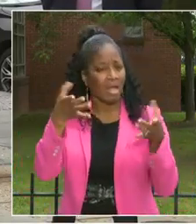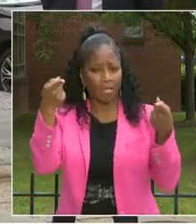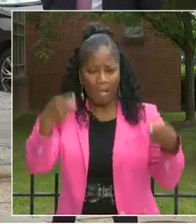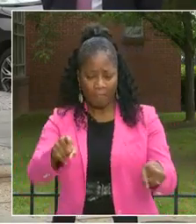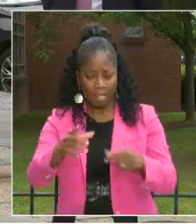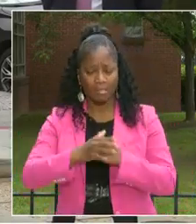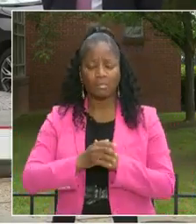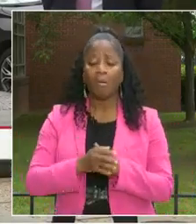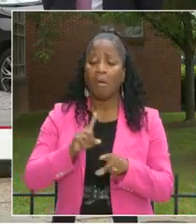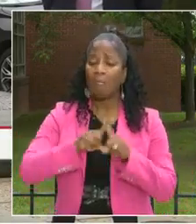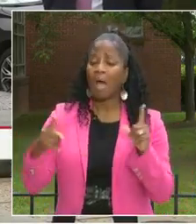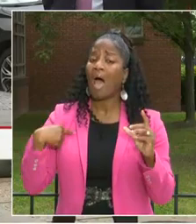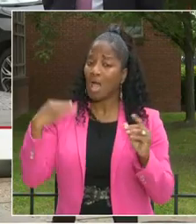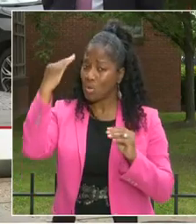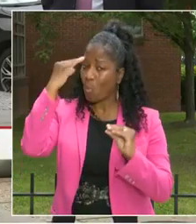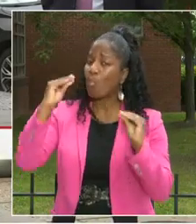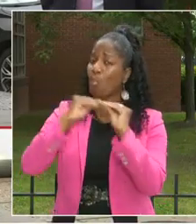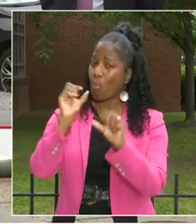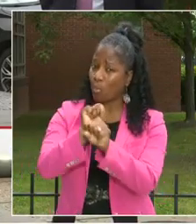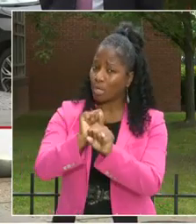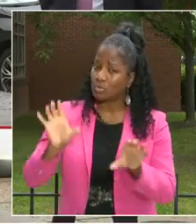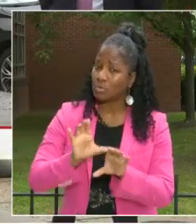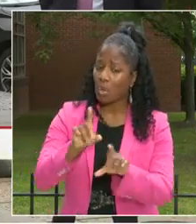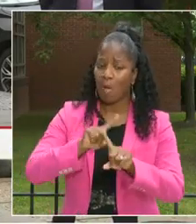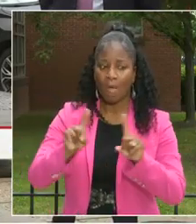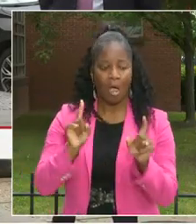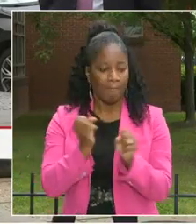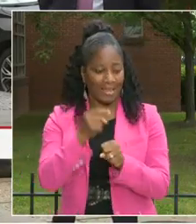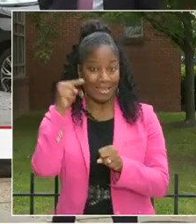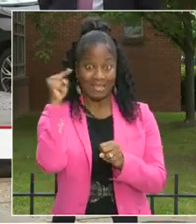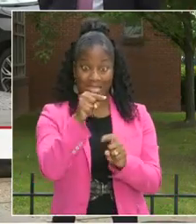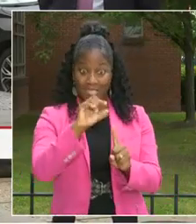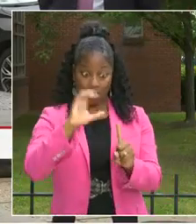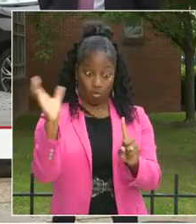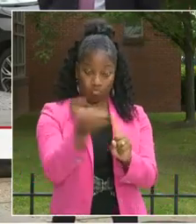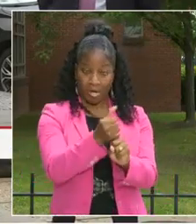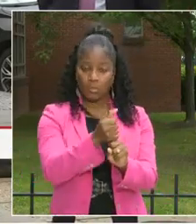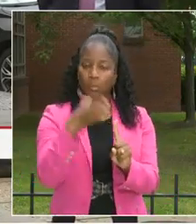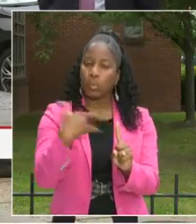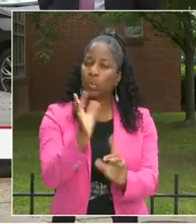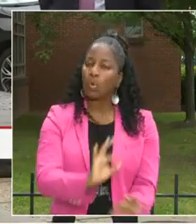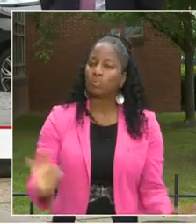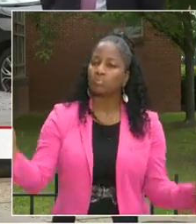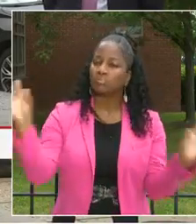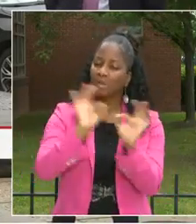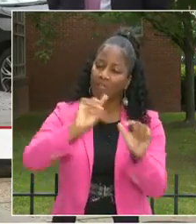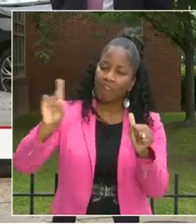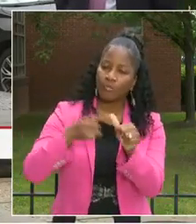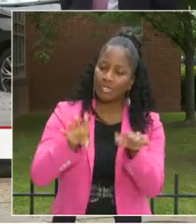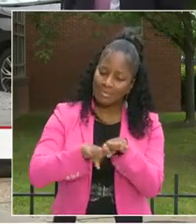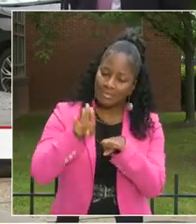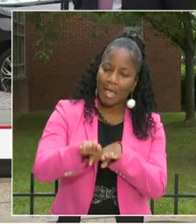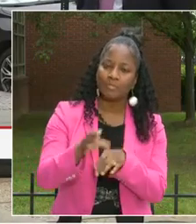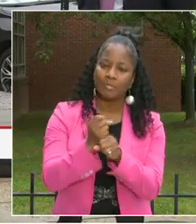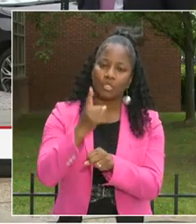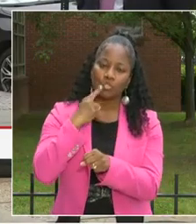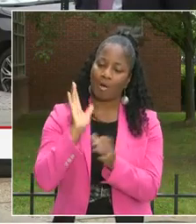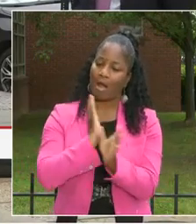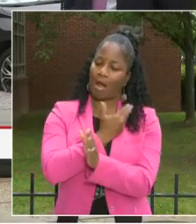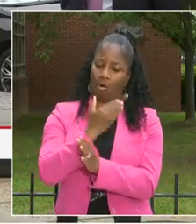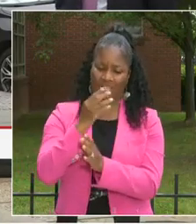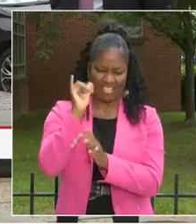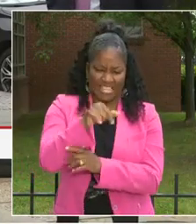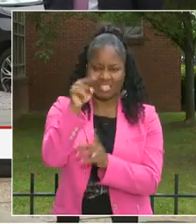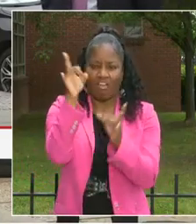there is more work to do, we believe that making these arrests is a critical first step to turning this